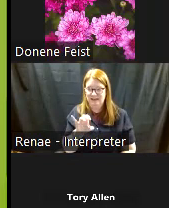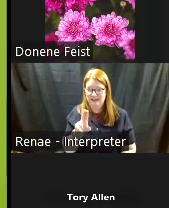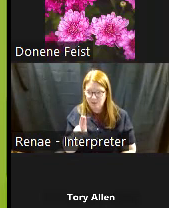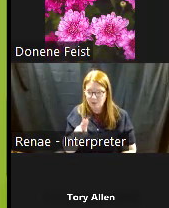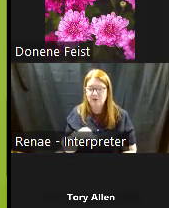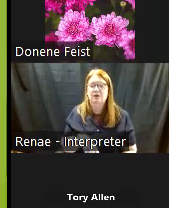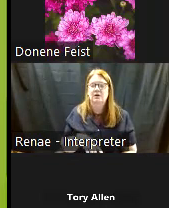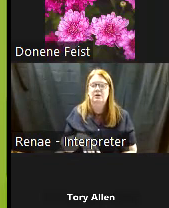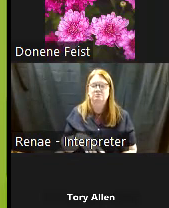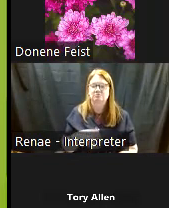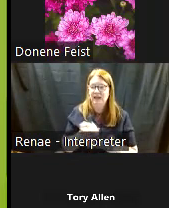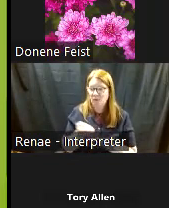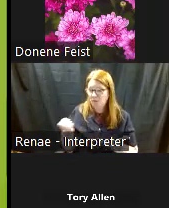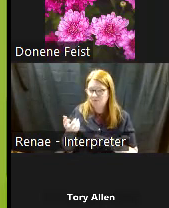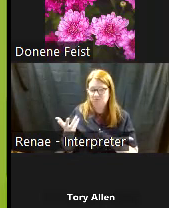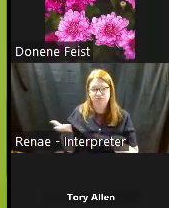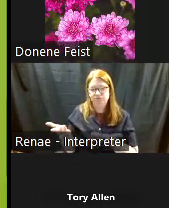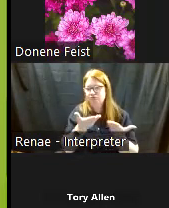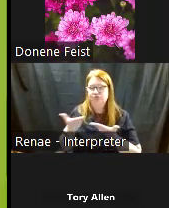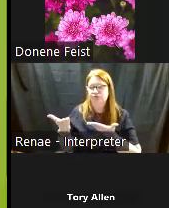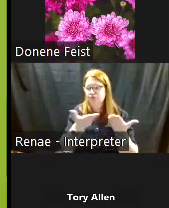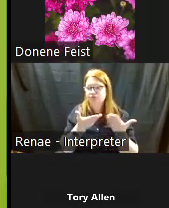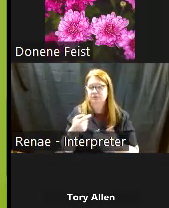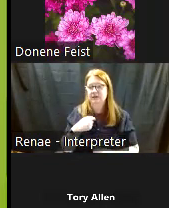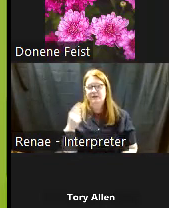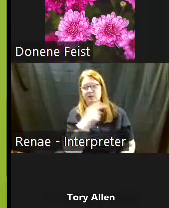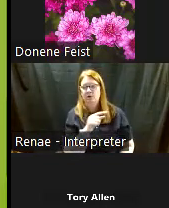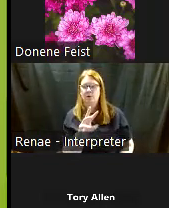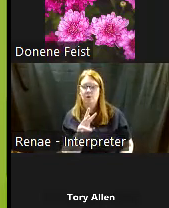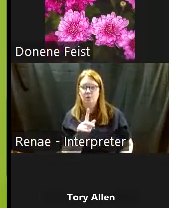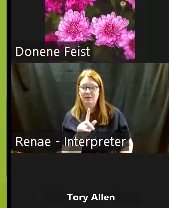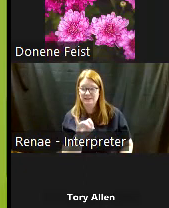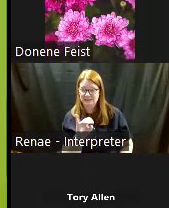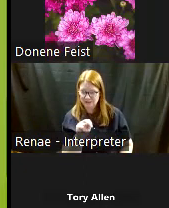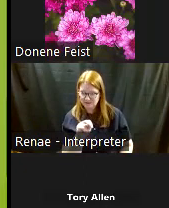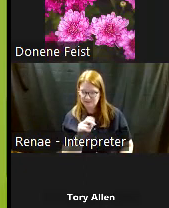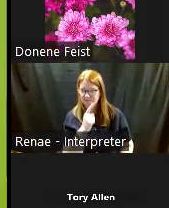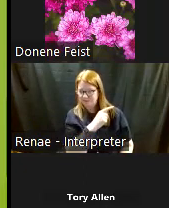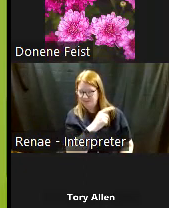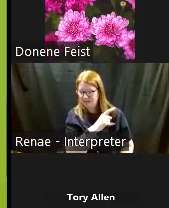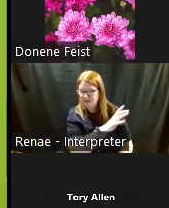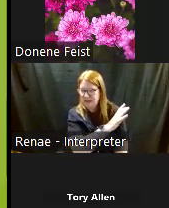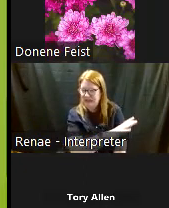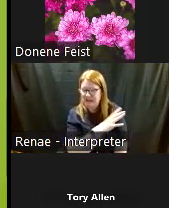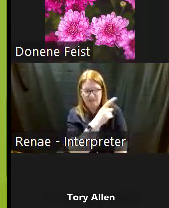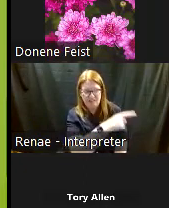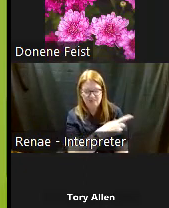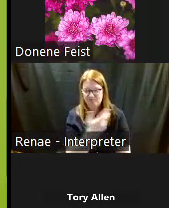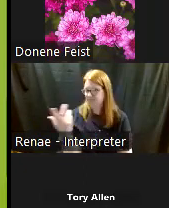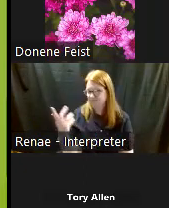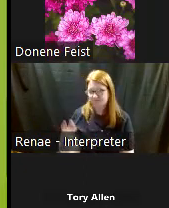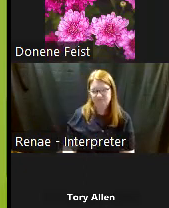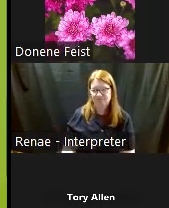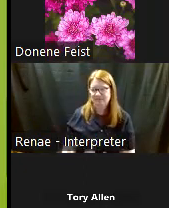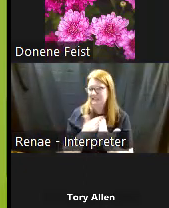our equipment is mobile. We can kind of bring it anywhere. I used to go out to Williston. I would do testing out in our satellite clinic out there. It's portable.